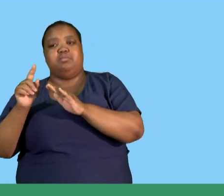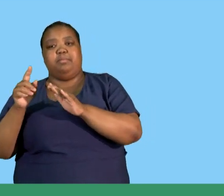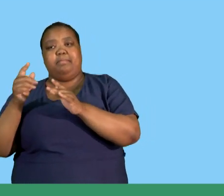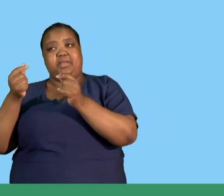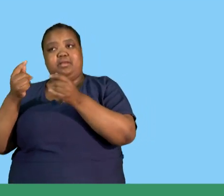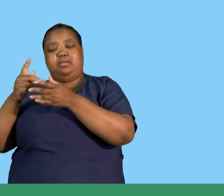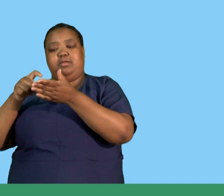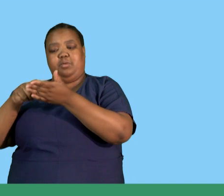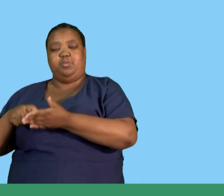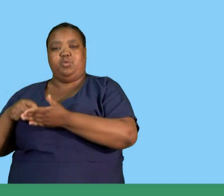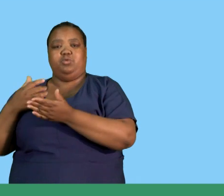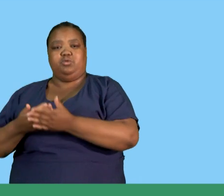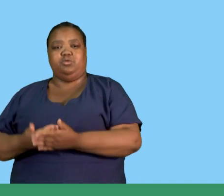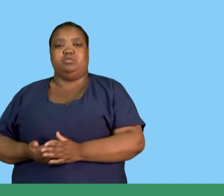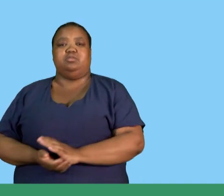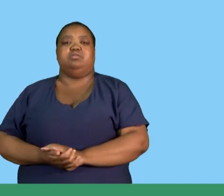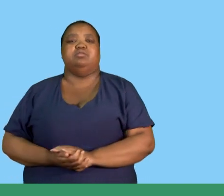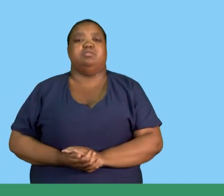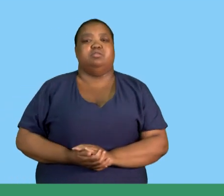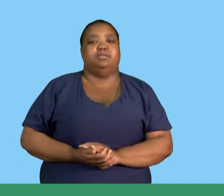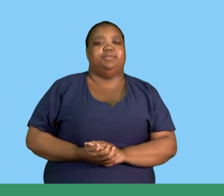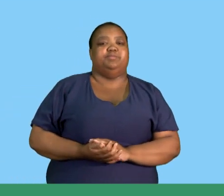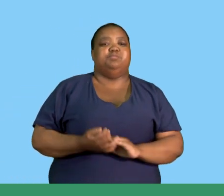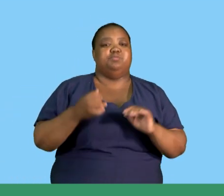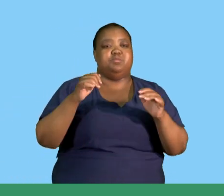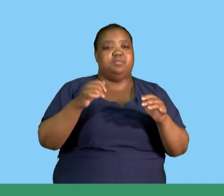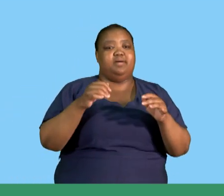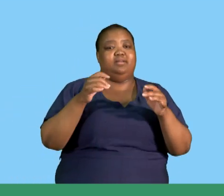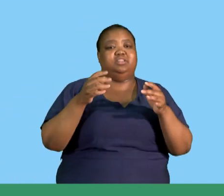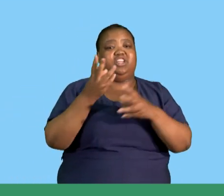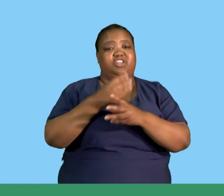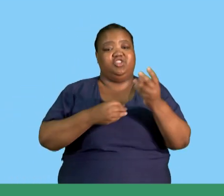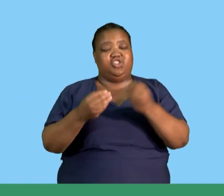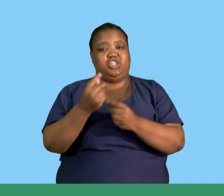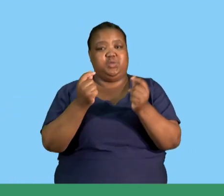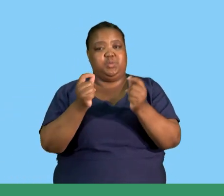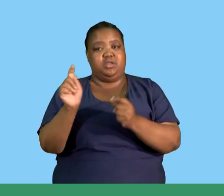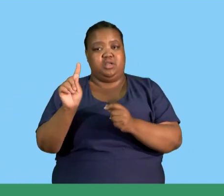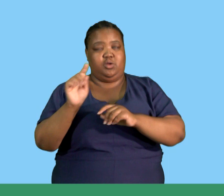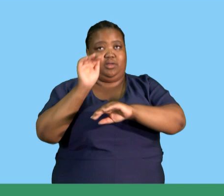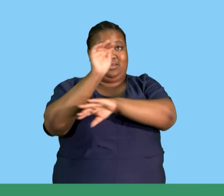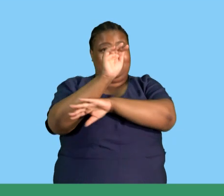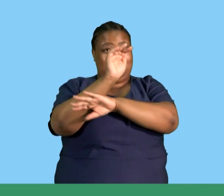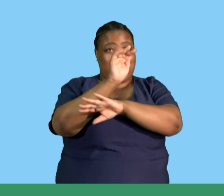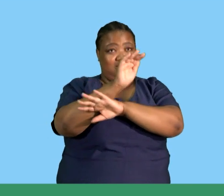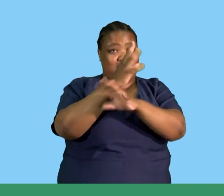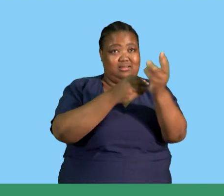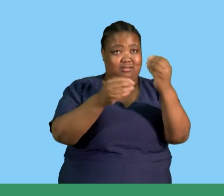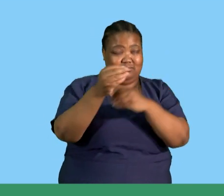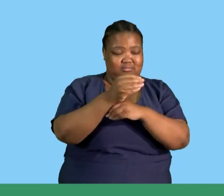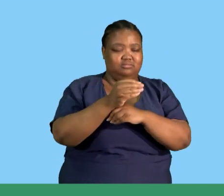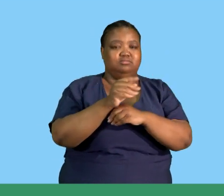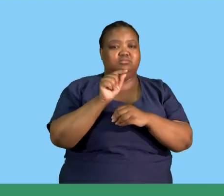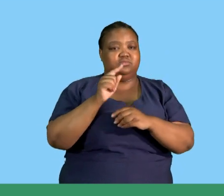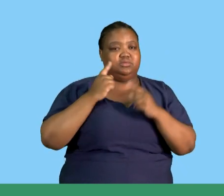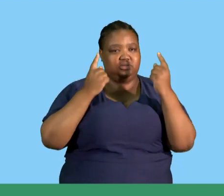trading with other countries, very important. Right, so we've recommended ways in which ZC can deal